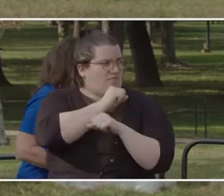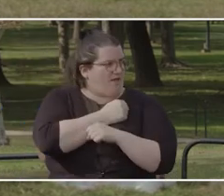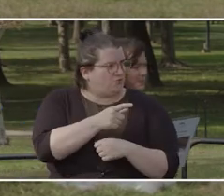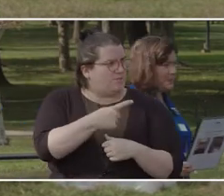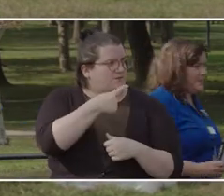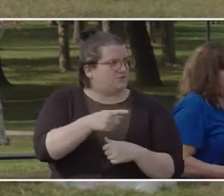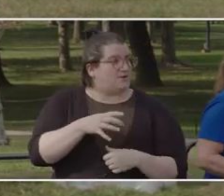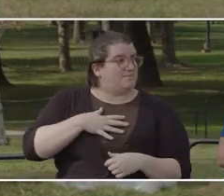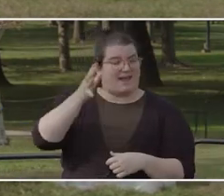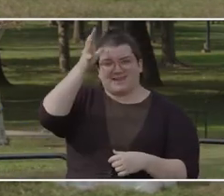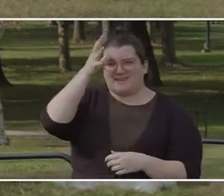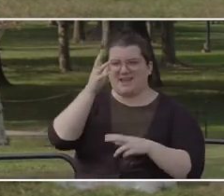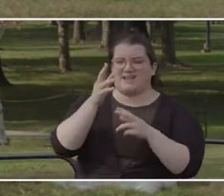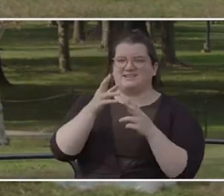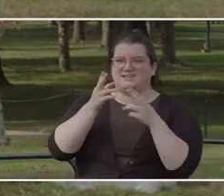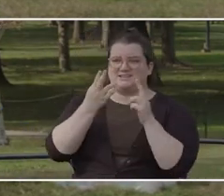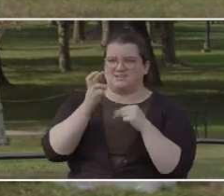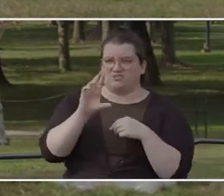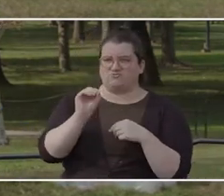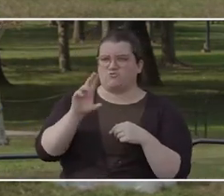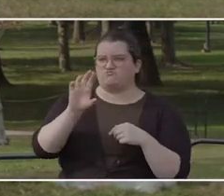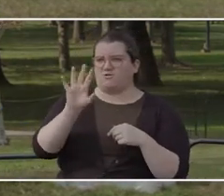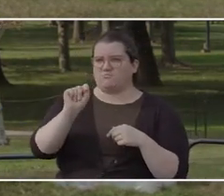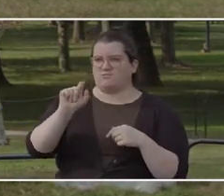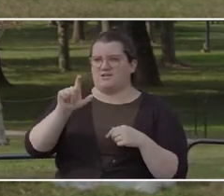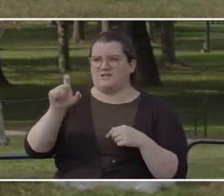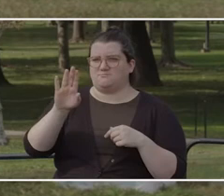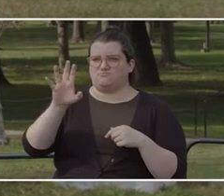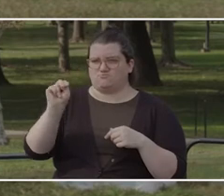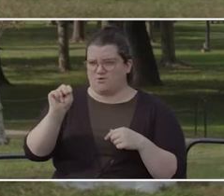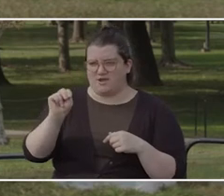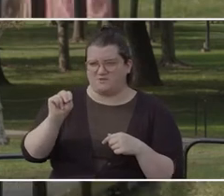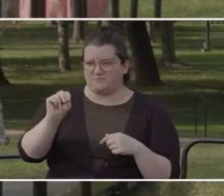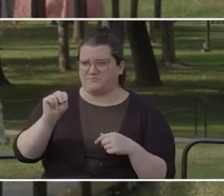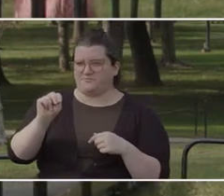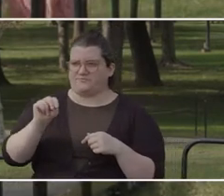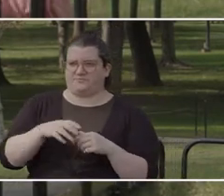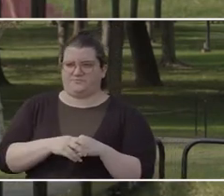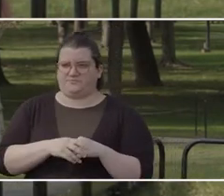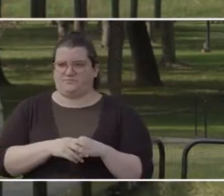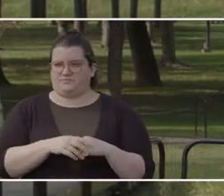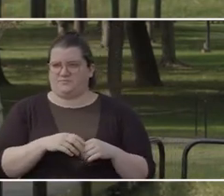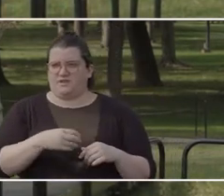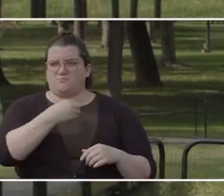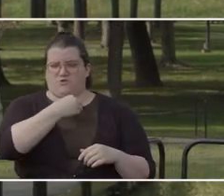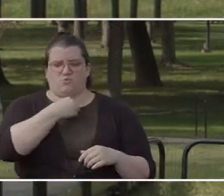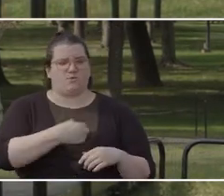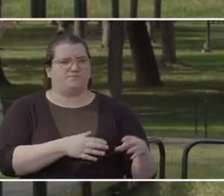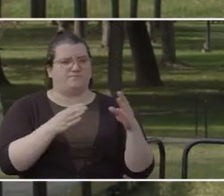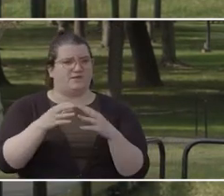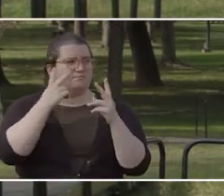and my hero, Ronald Lee Brown, 3rd Recon, U.S. Marine Corps, Semper Fi, Dad. In memory of